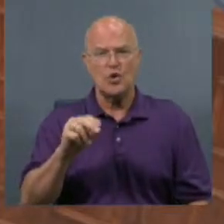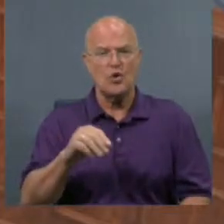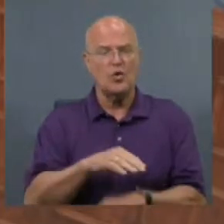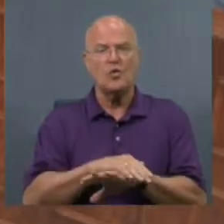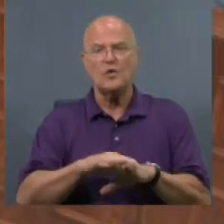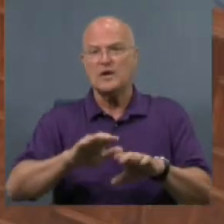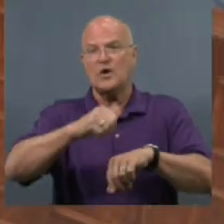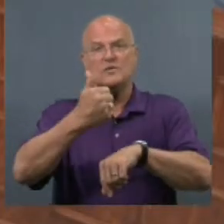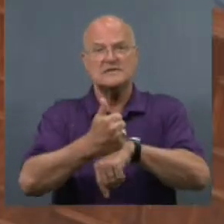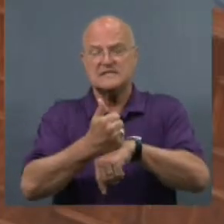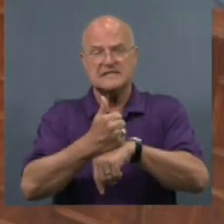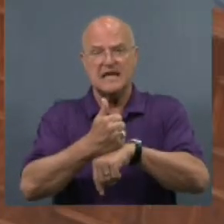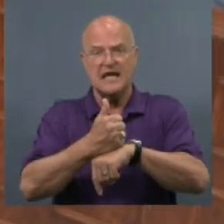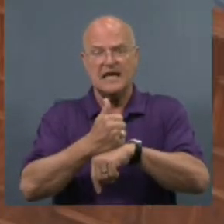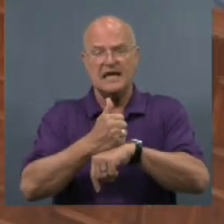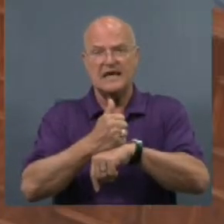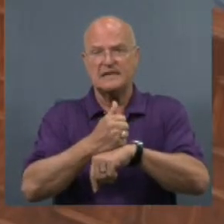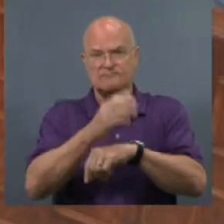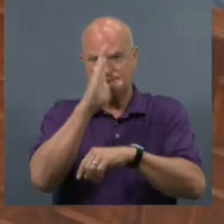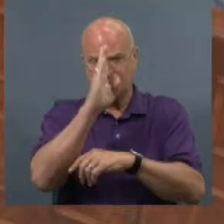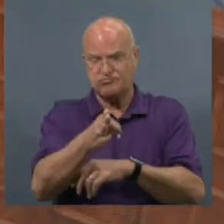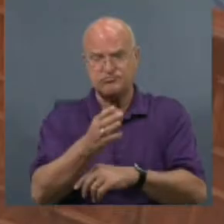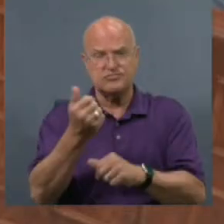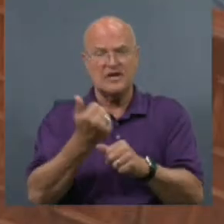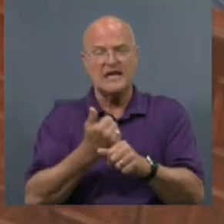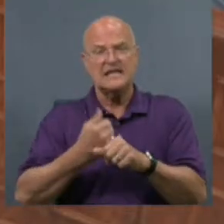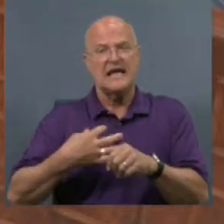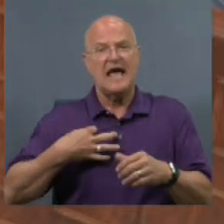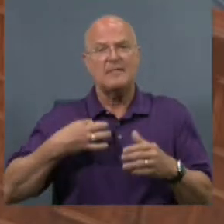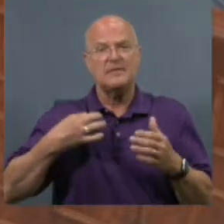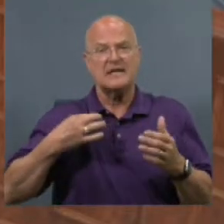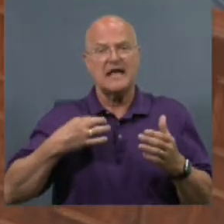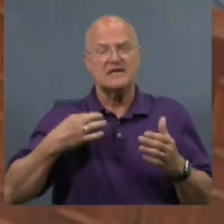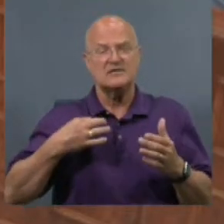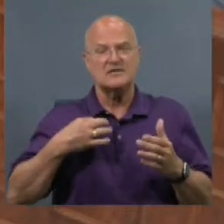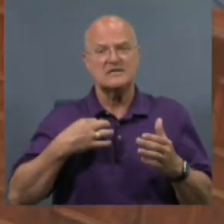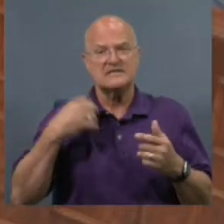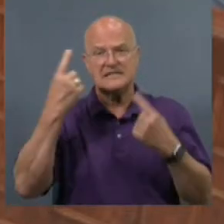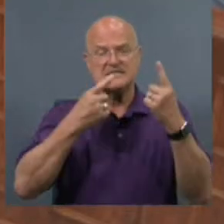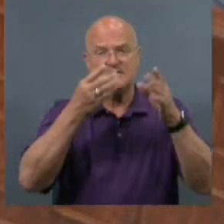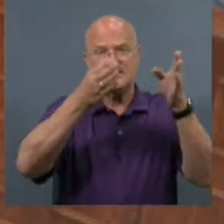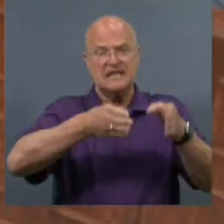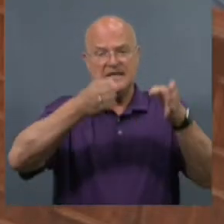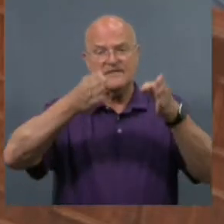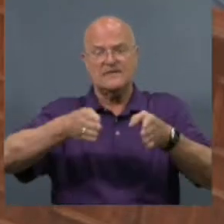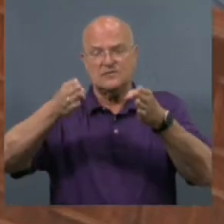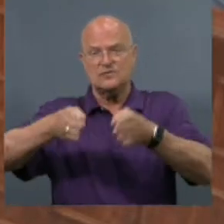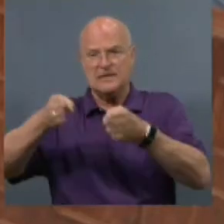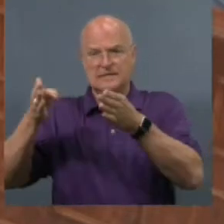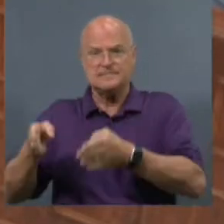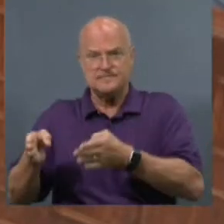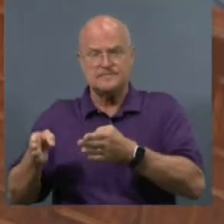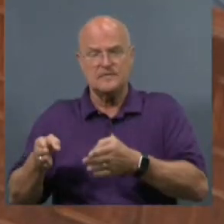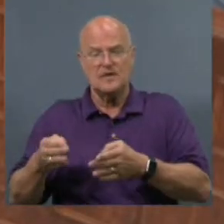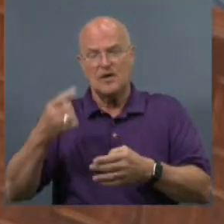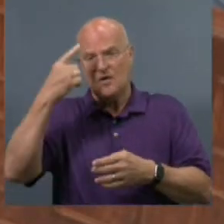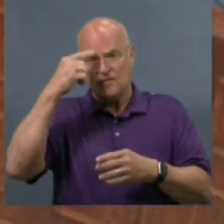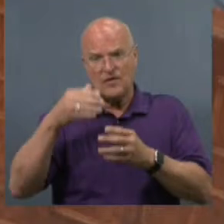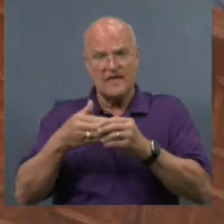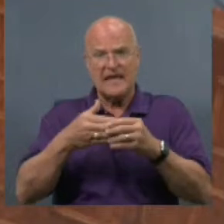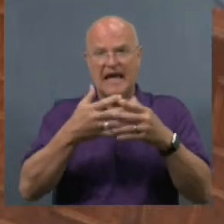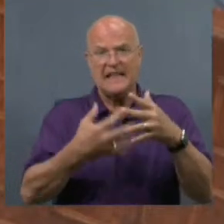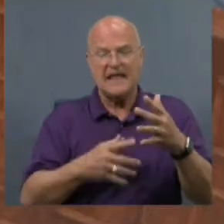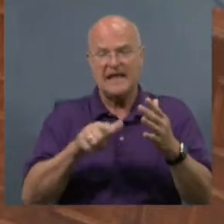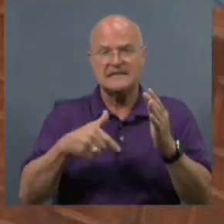don't set precedent. Each application is considered individually, per the guidelines